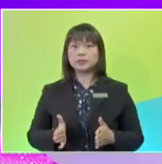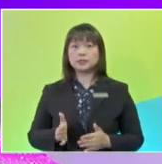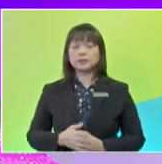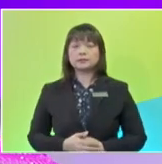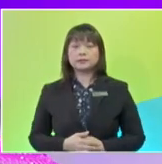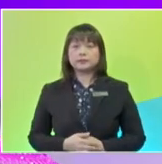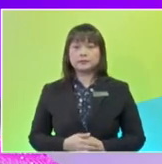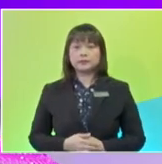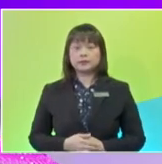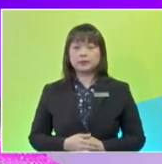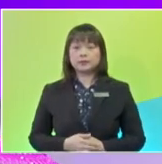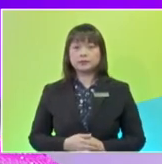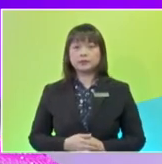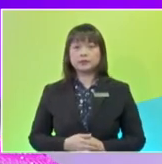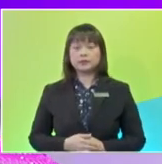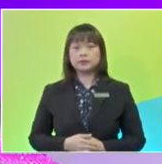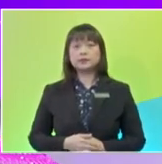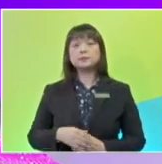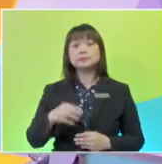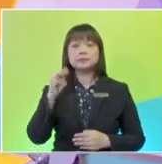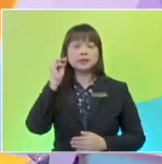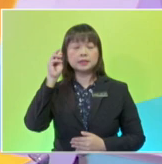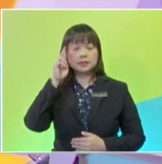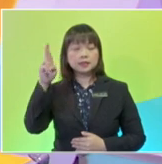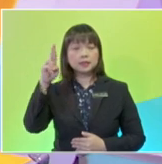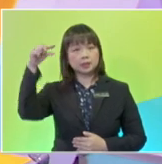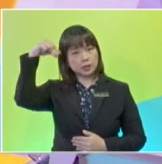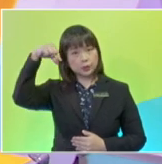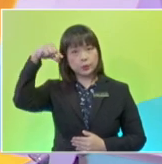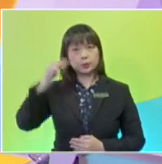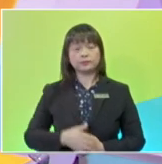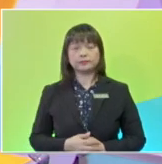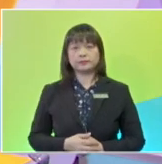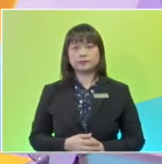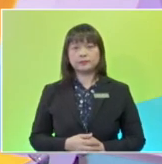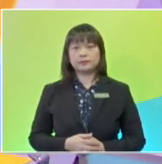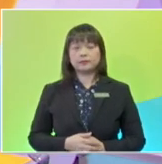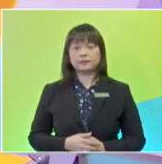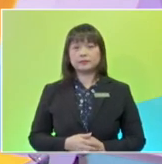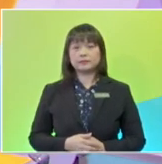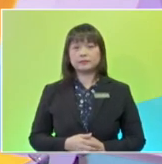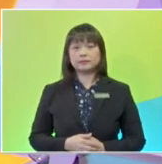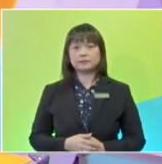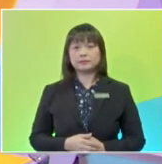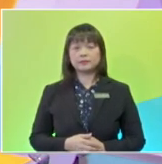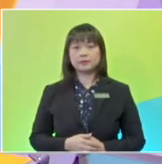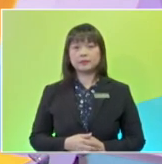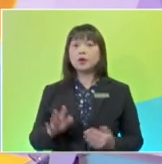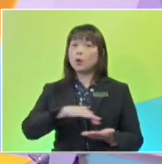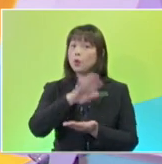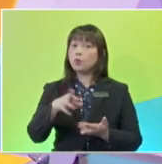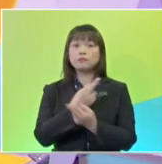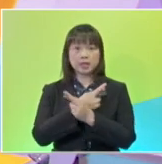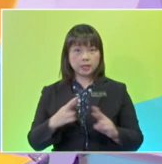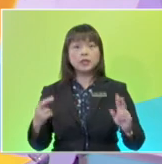Mr. Kwak Chok Yu, Mr. Q. Hello, Mr. Q. Hi, Tivia. How are you? I'm good. Right, all ready to